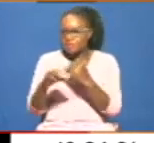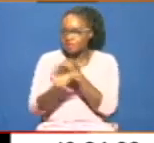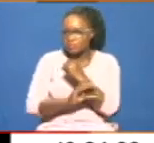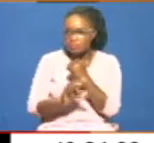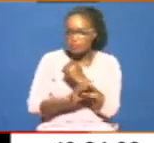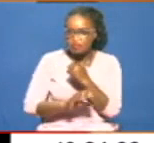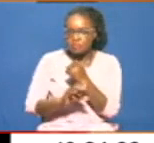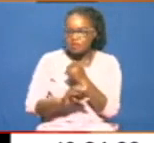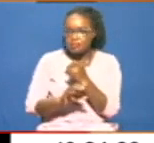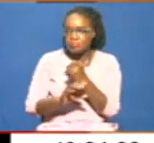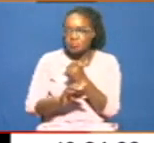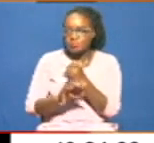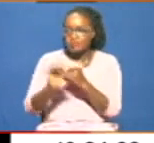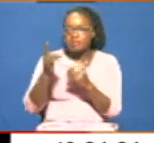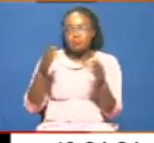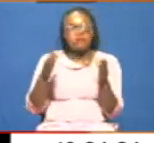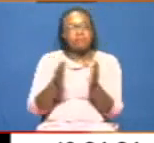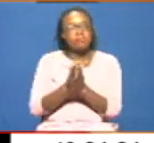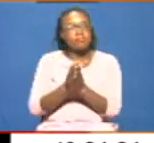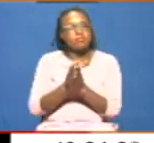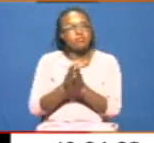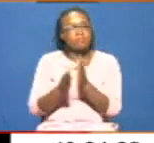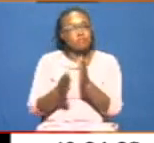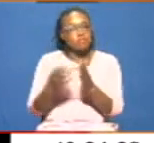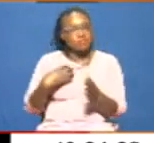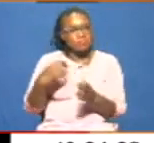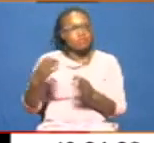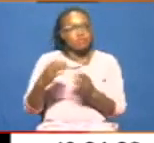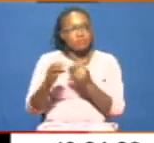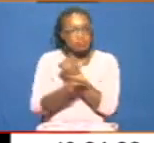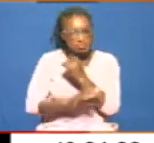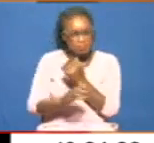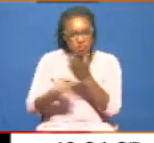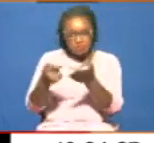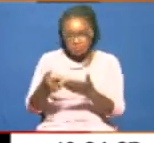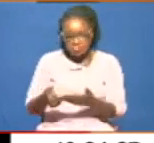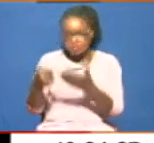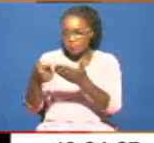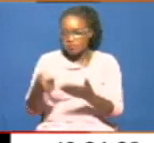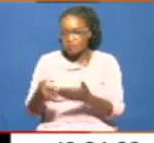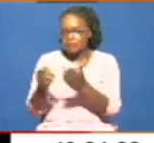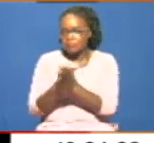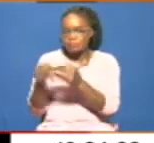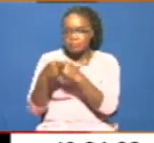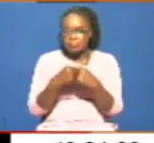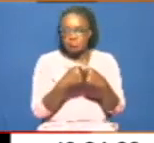the first world countries, are coming together to discuss these issues and the challenges that are therein.